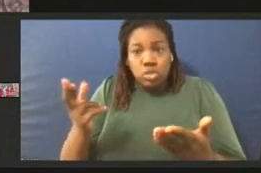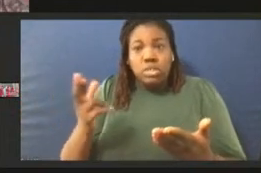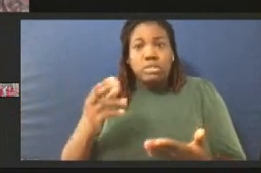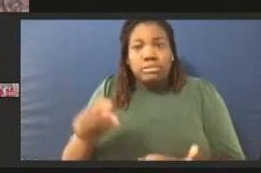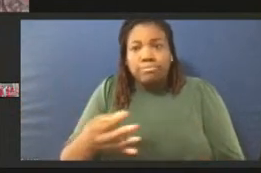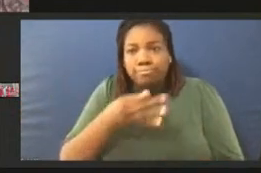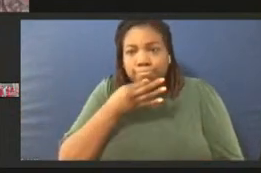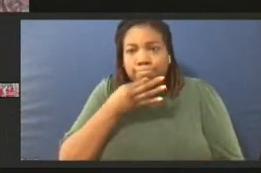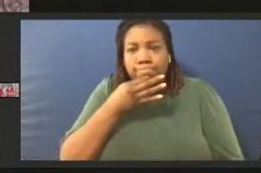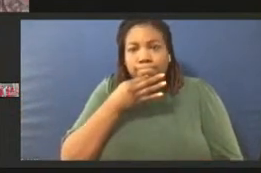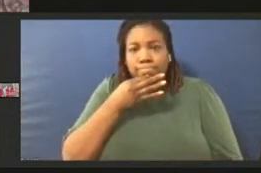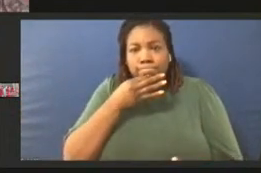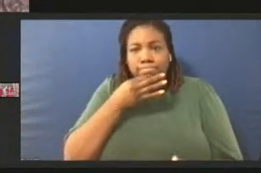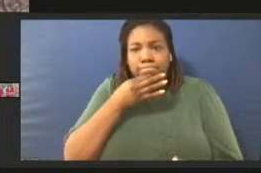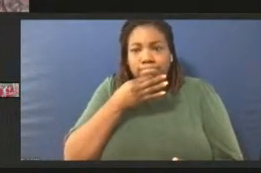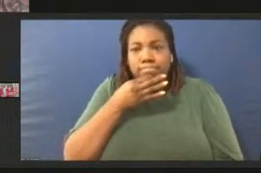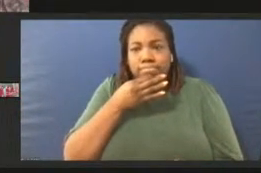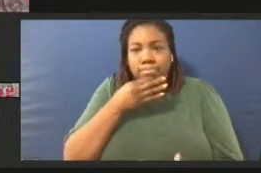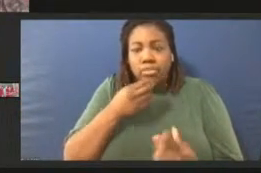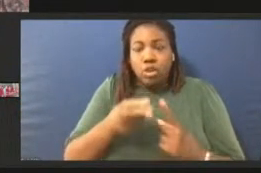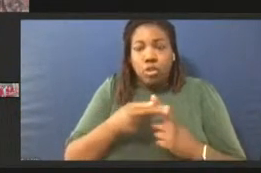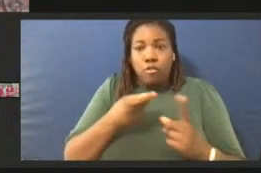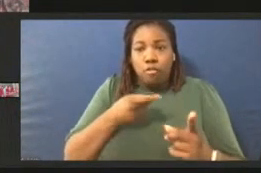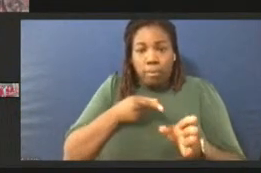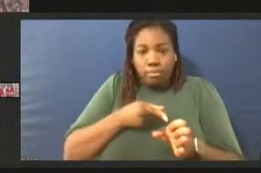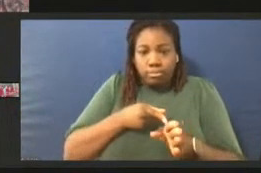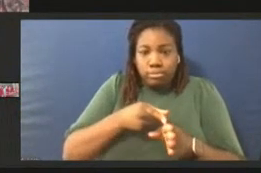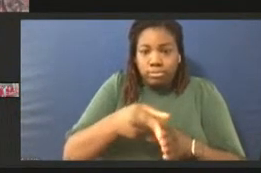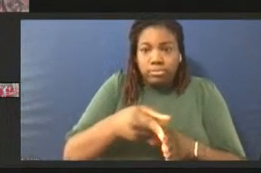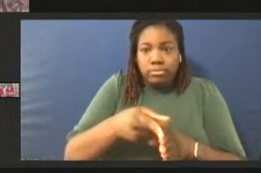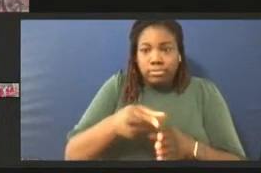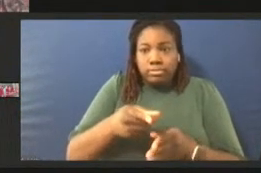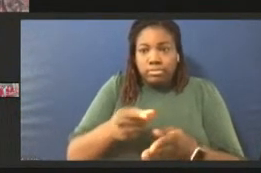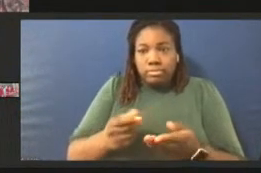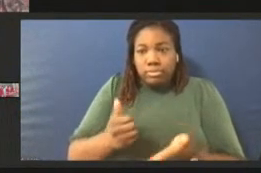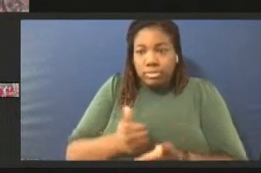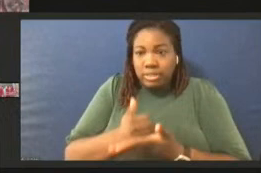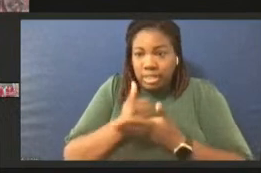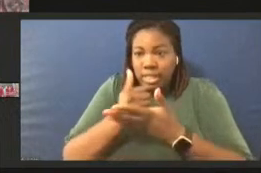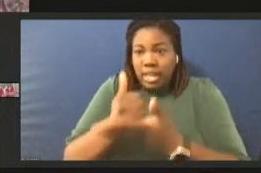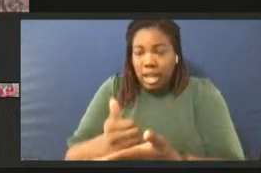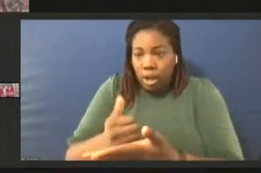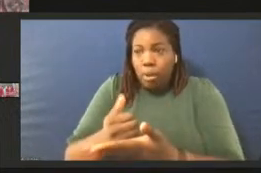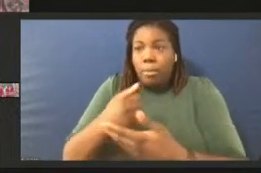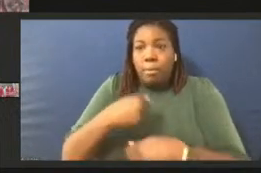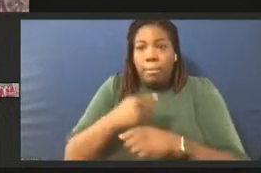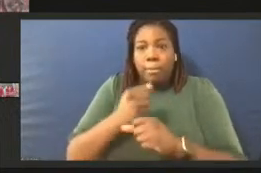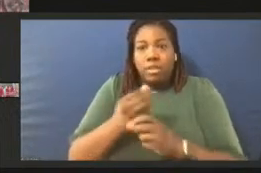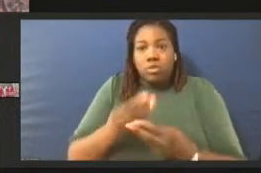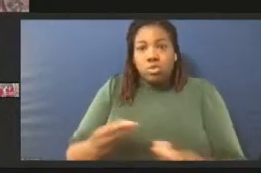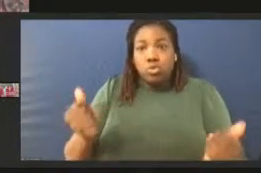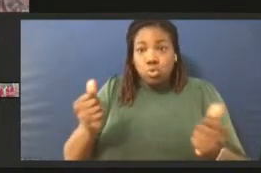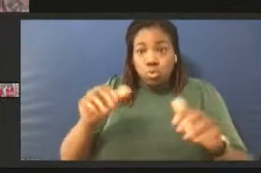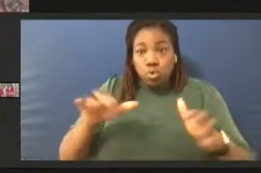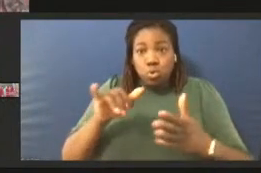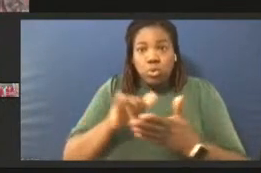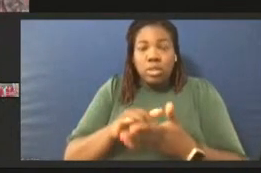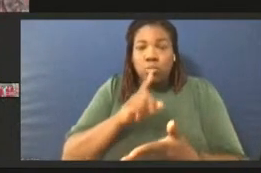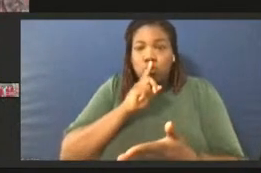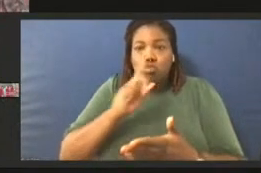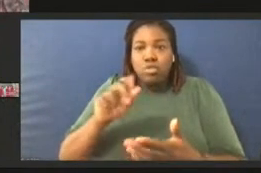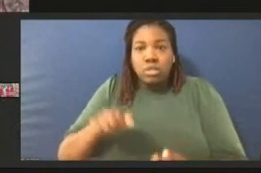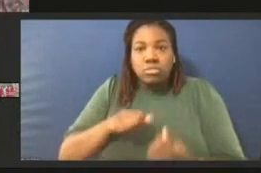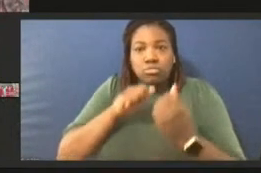expertise from our field to help create those solutions. And when we do that, we can really address